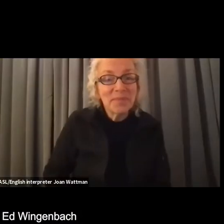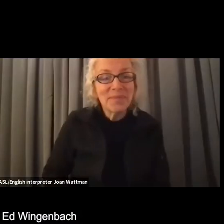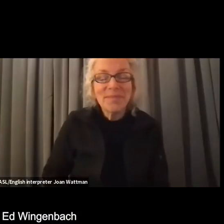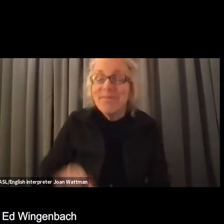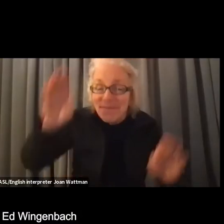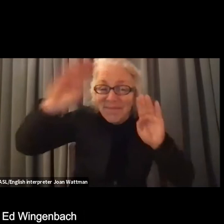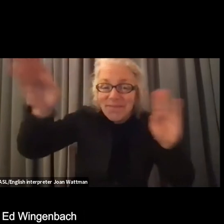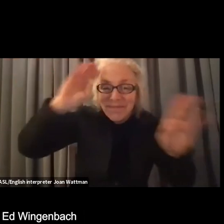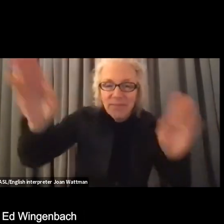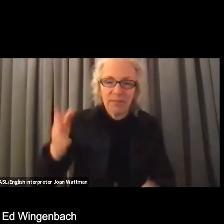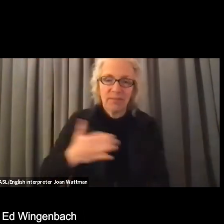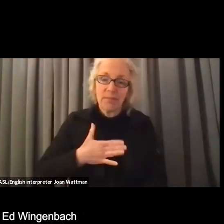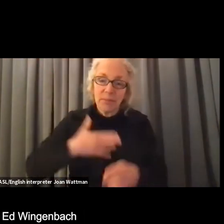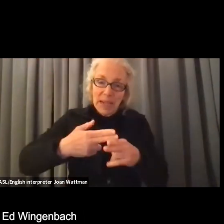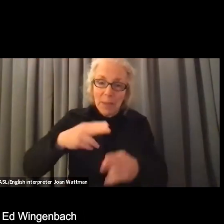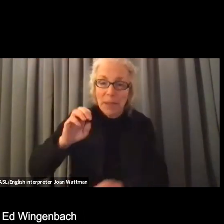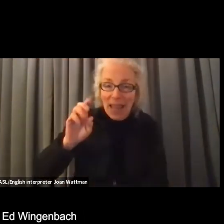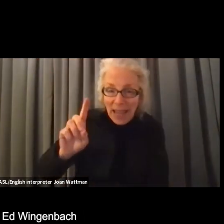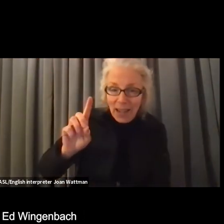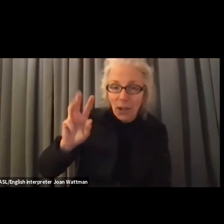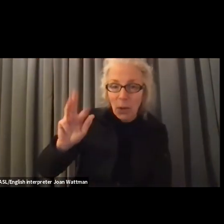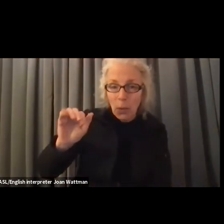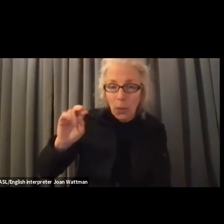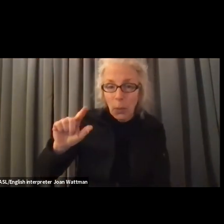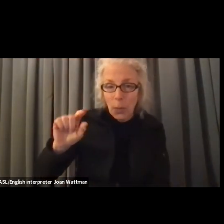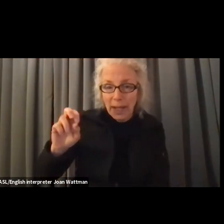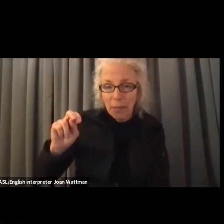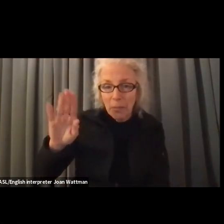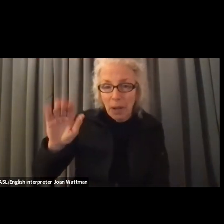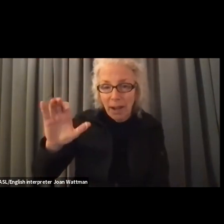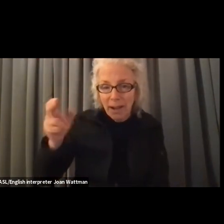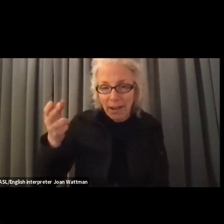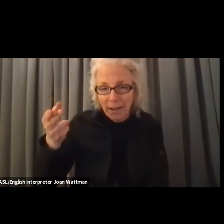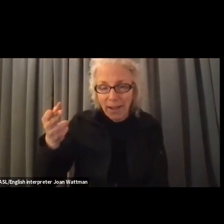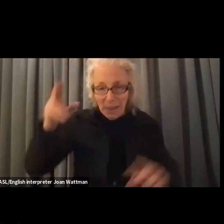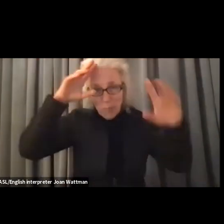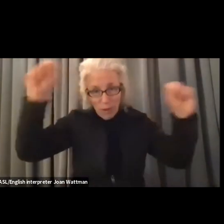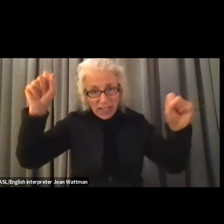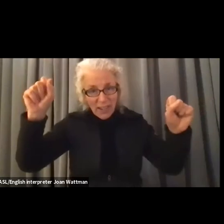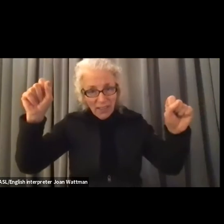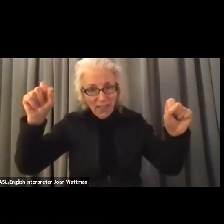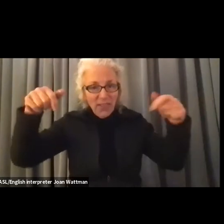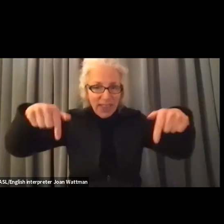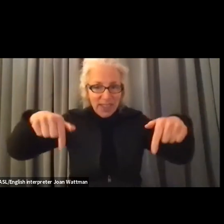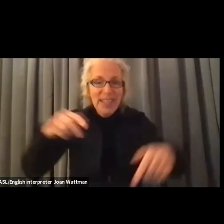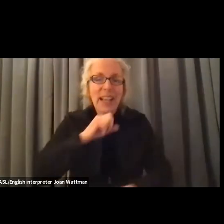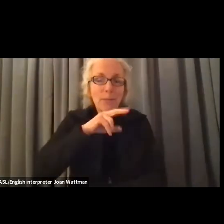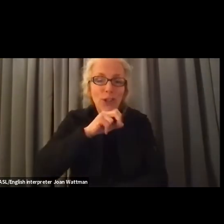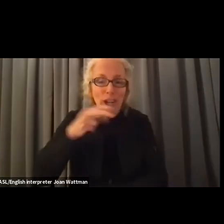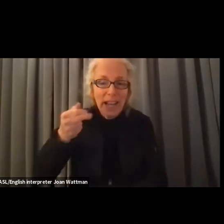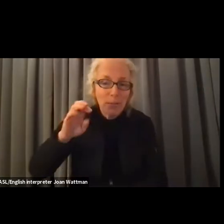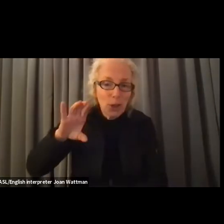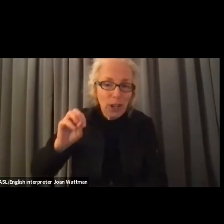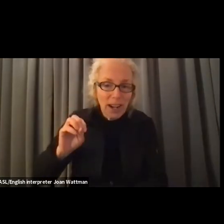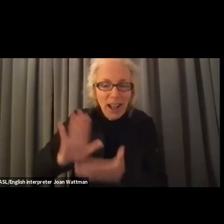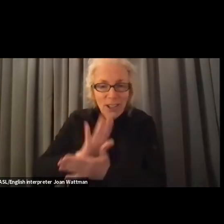Hello, everyone. I am Ed Wingenbach, the president of Hampshire College. We begin by acknowledging that this event is being broadcast